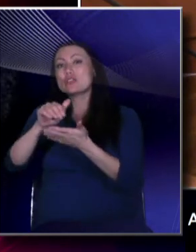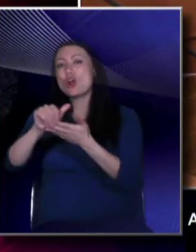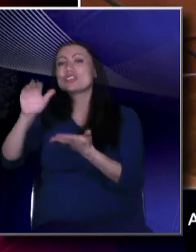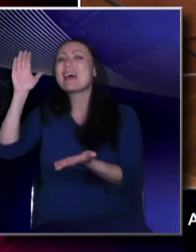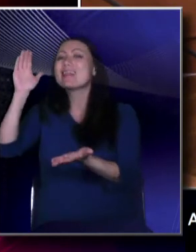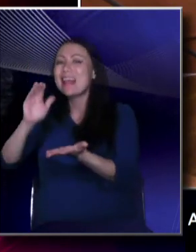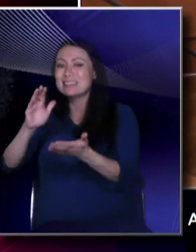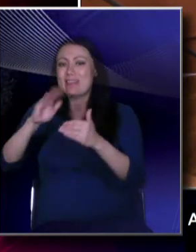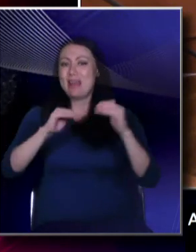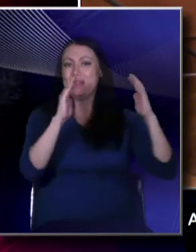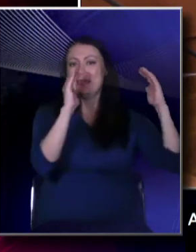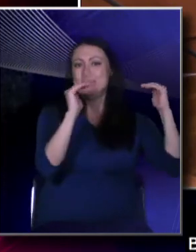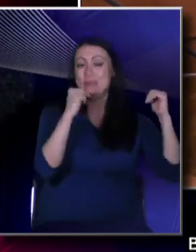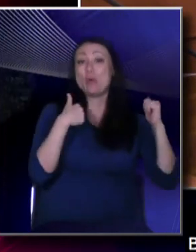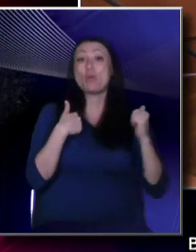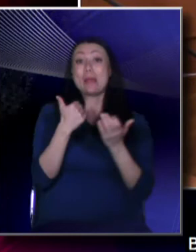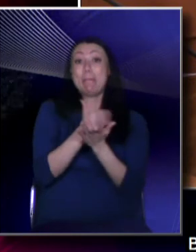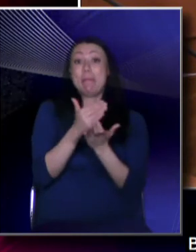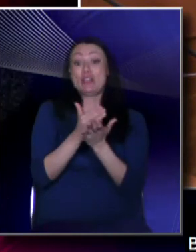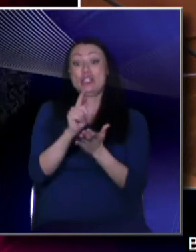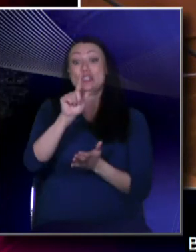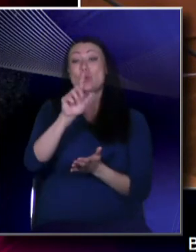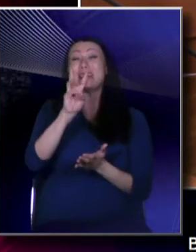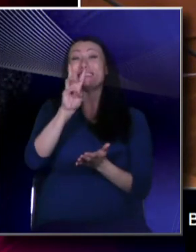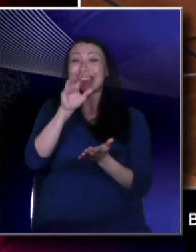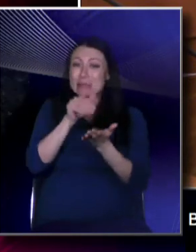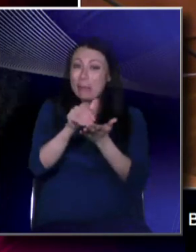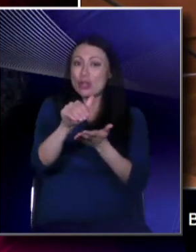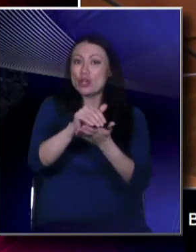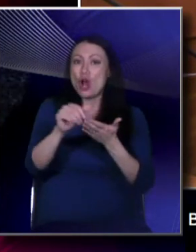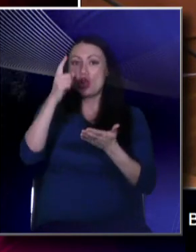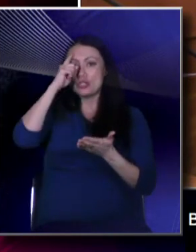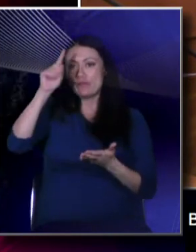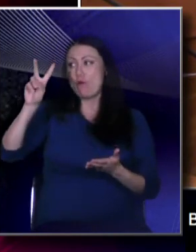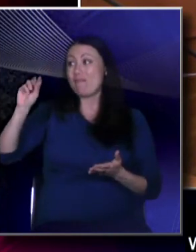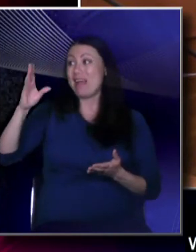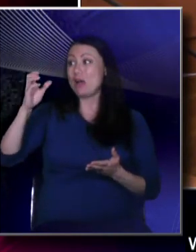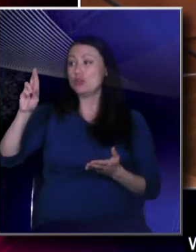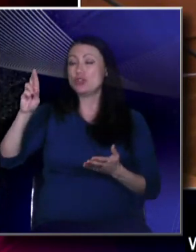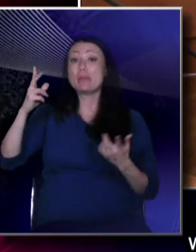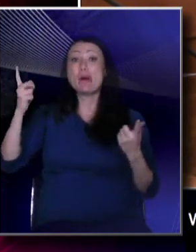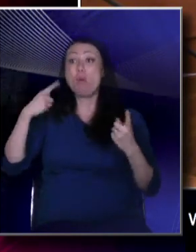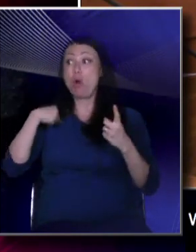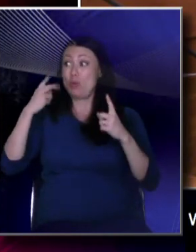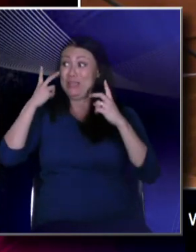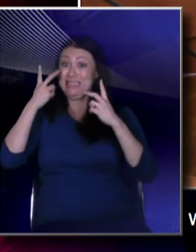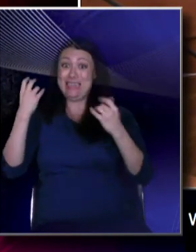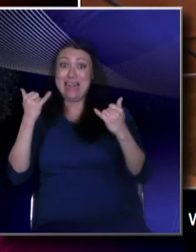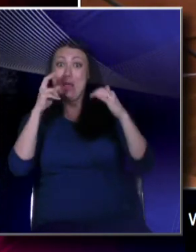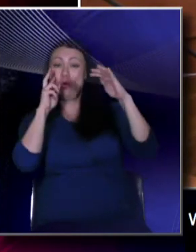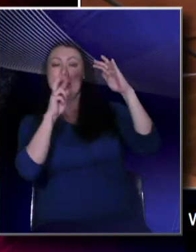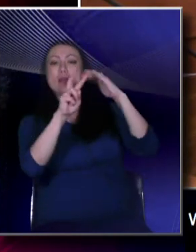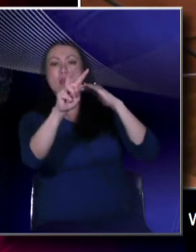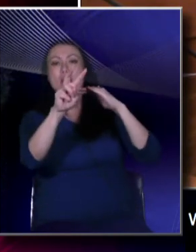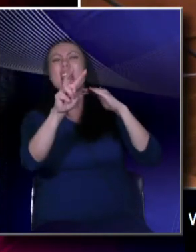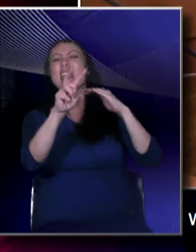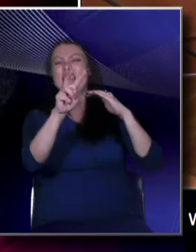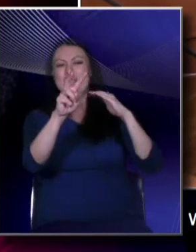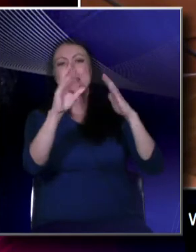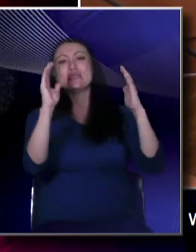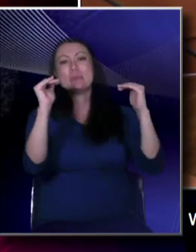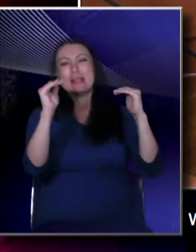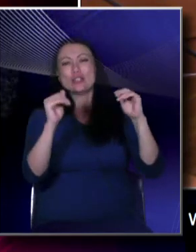We budgeted $26 million for voucher students, but the way we are projecting, it is expected to come in anywhere